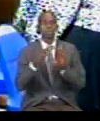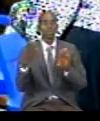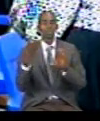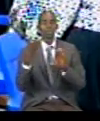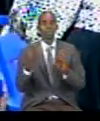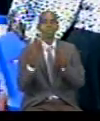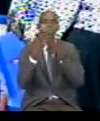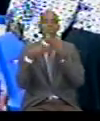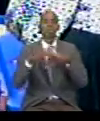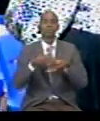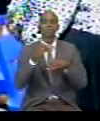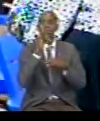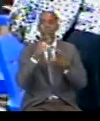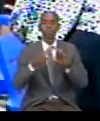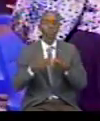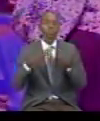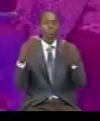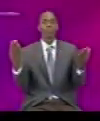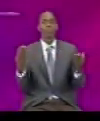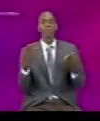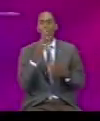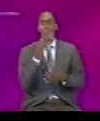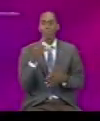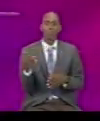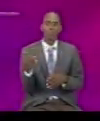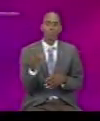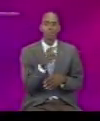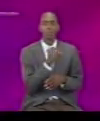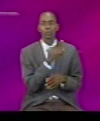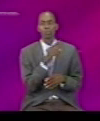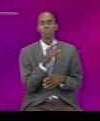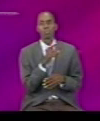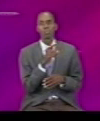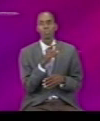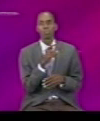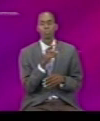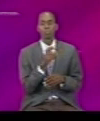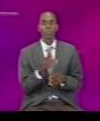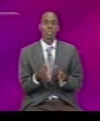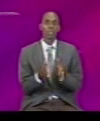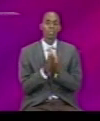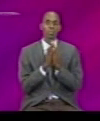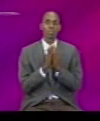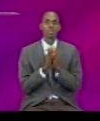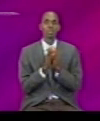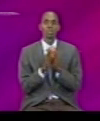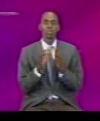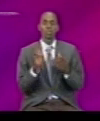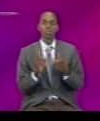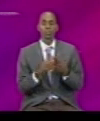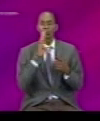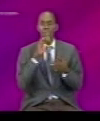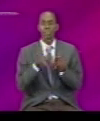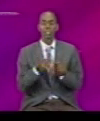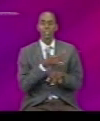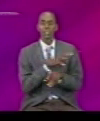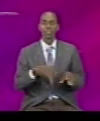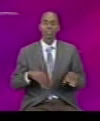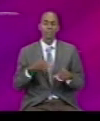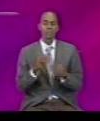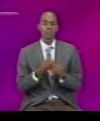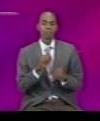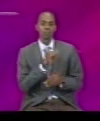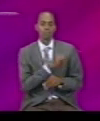Are you panting for regeneration in character, in behavior, in attitude, in